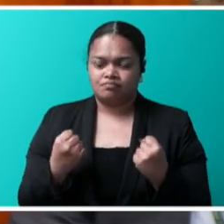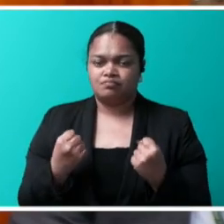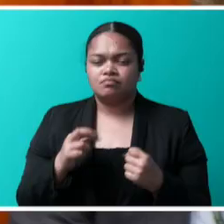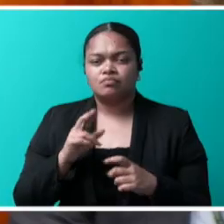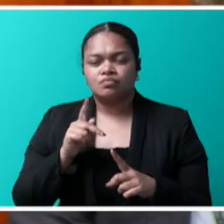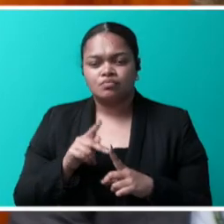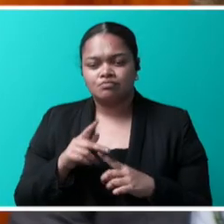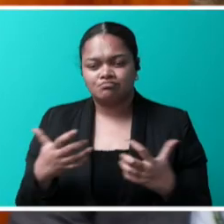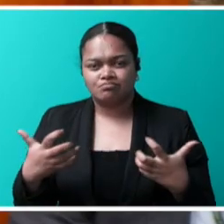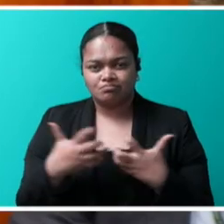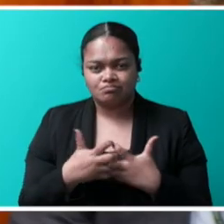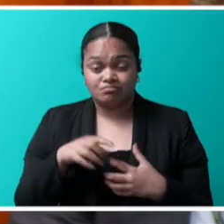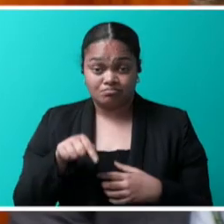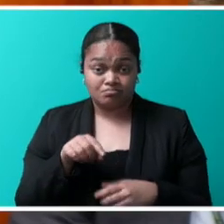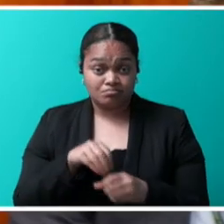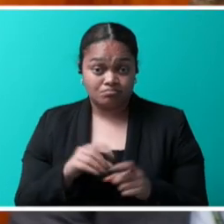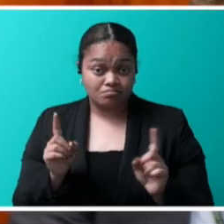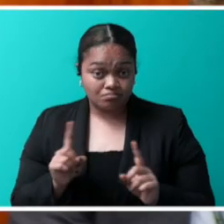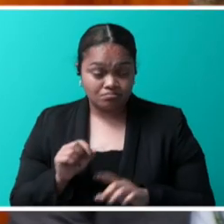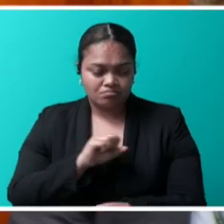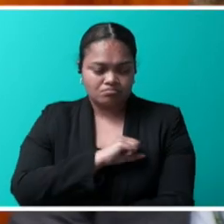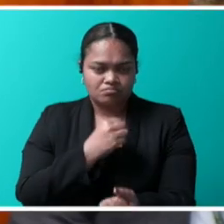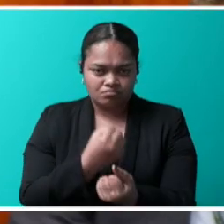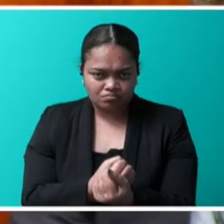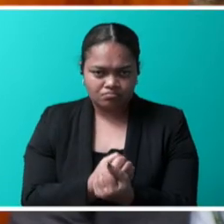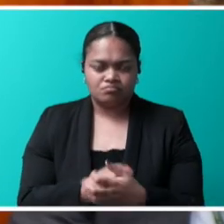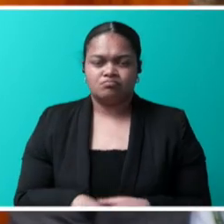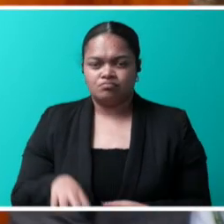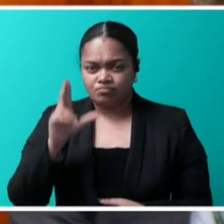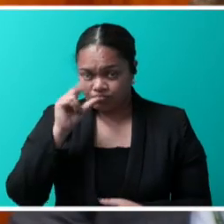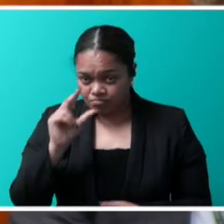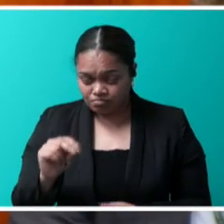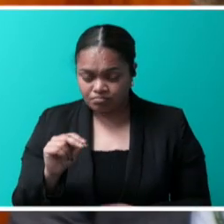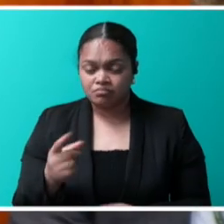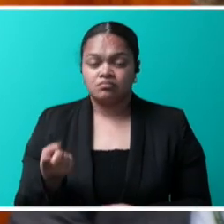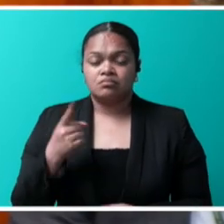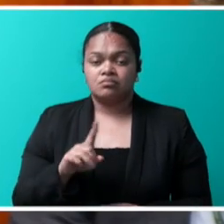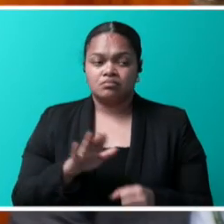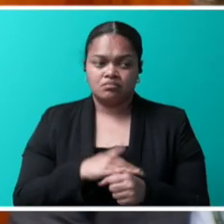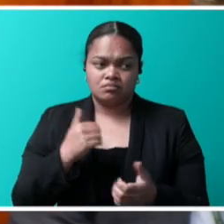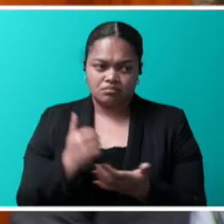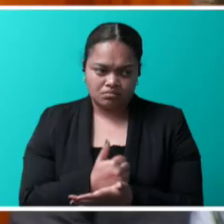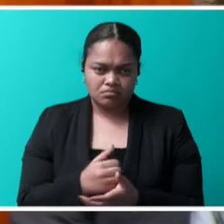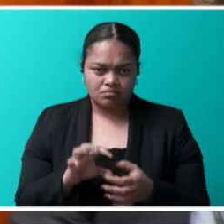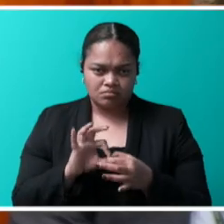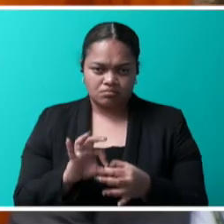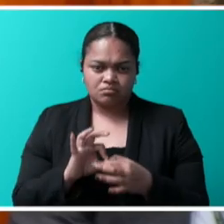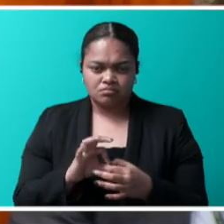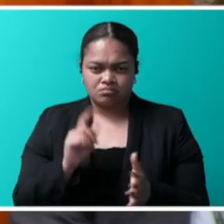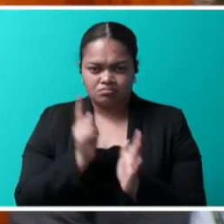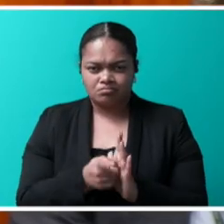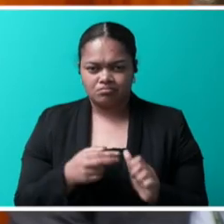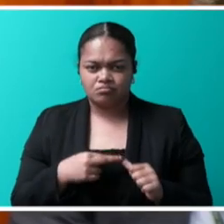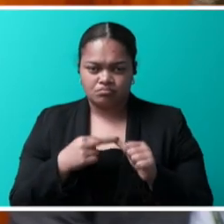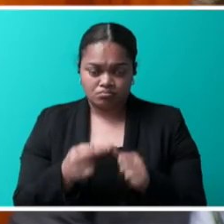purpose, and this includes strengthening detection capabilities, ensuring rapid and coordinated response,